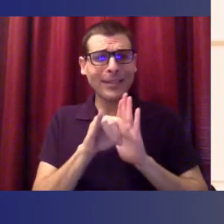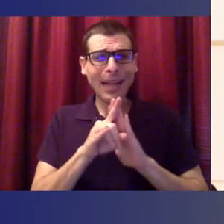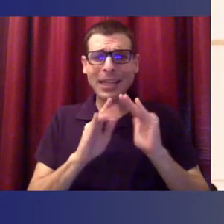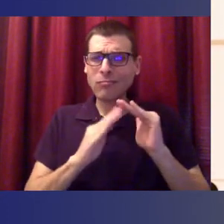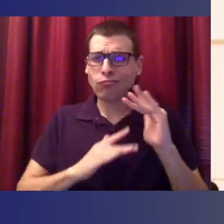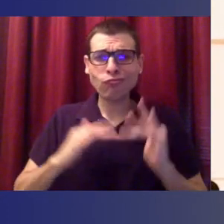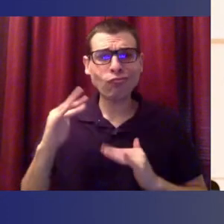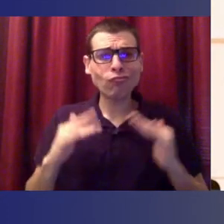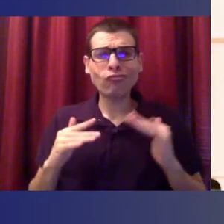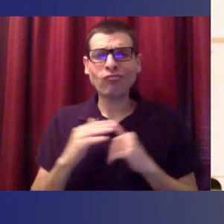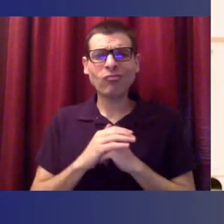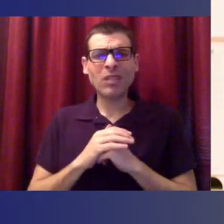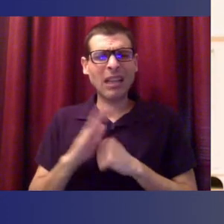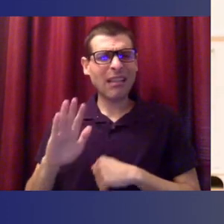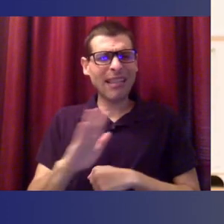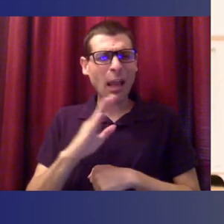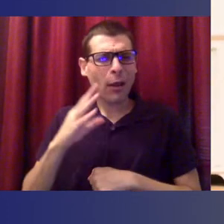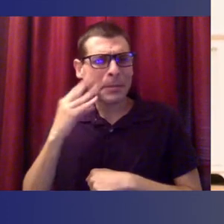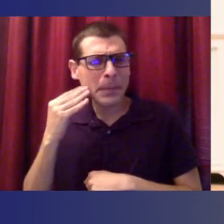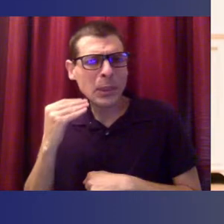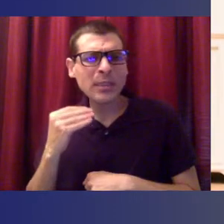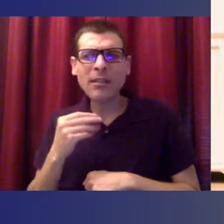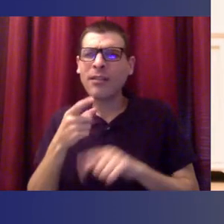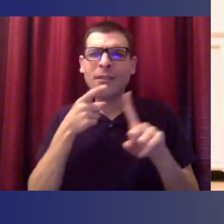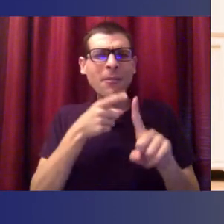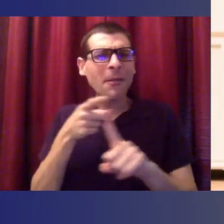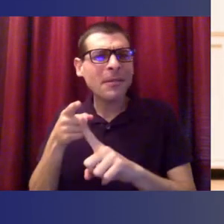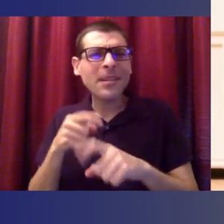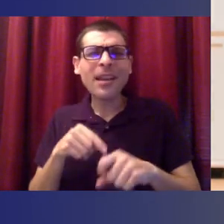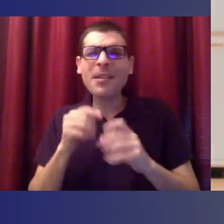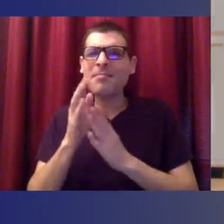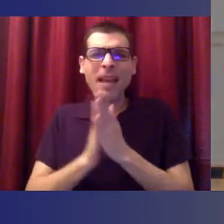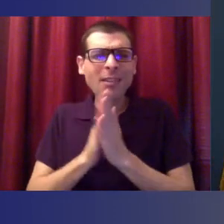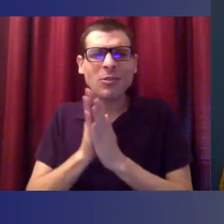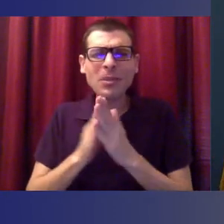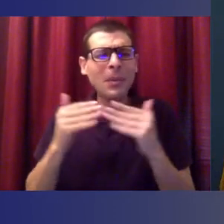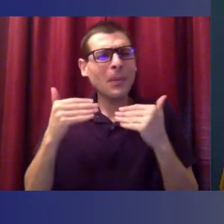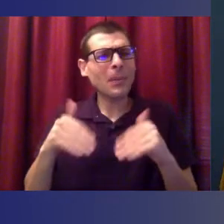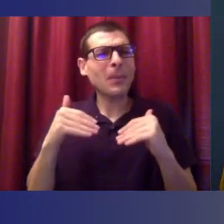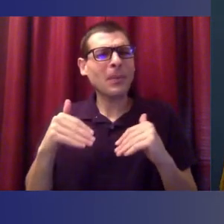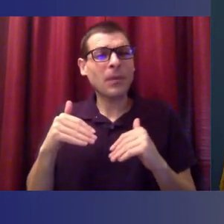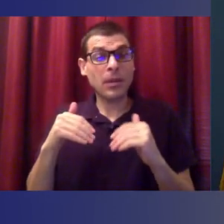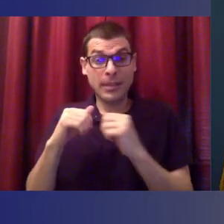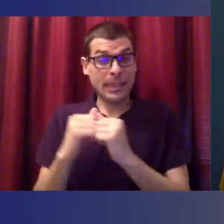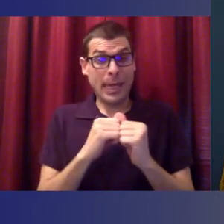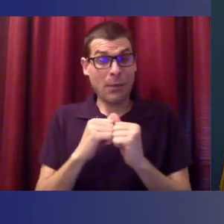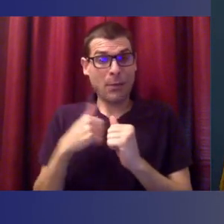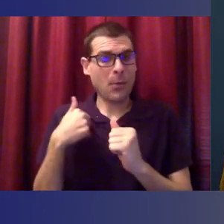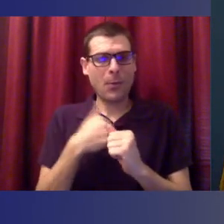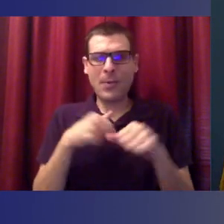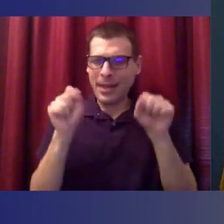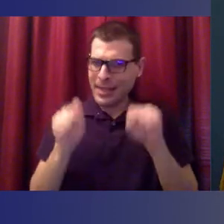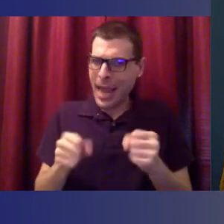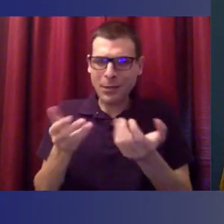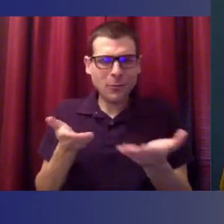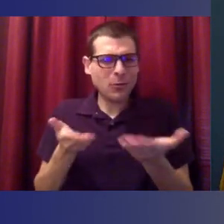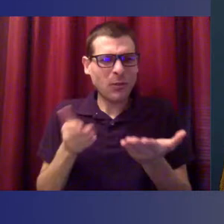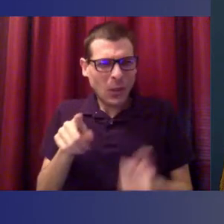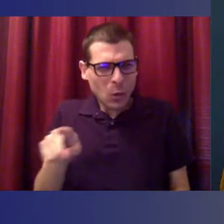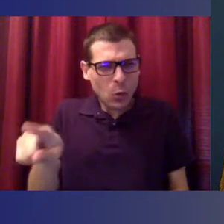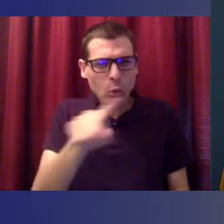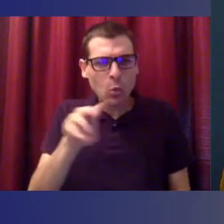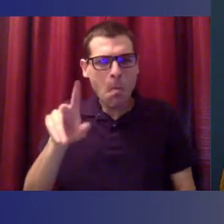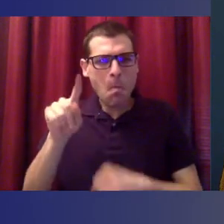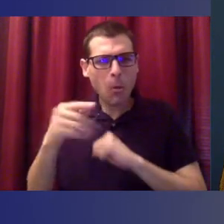expertise, and passion forward on the behalf of the people of Multnomah County. So today, for the first time in the history